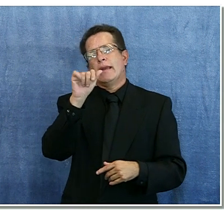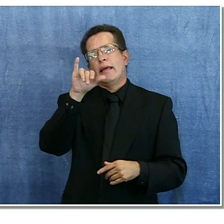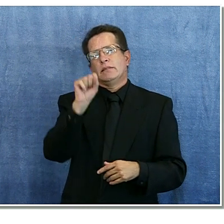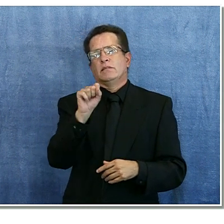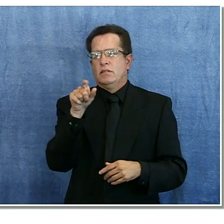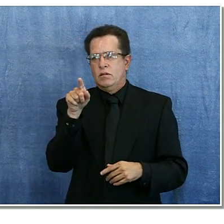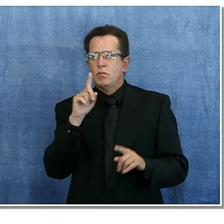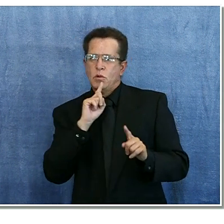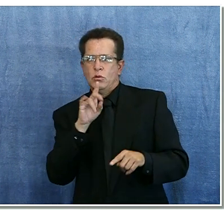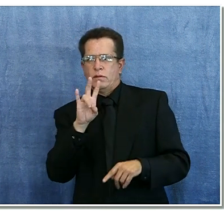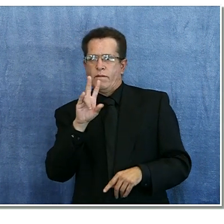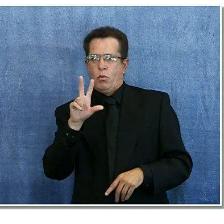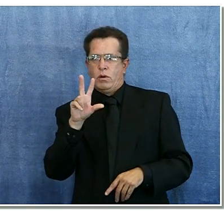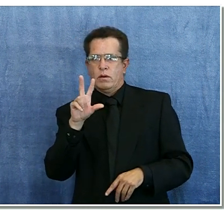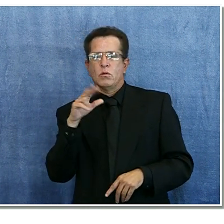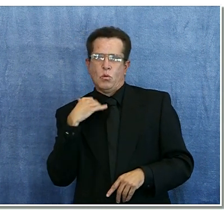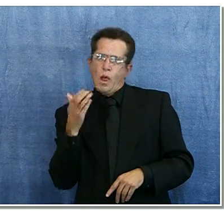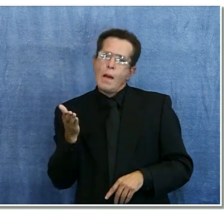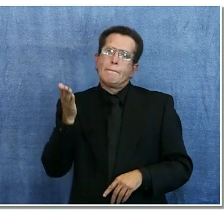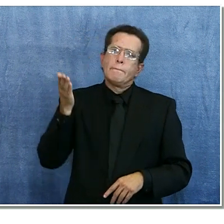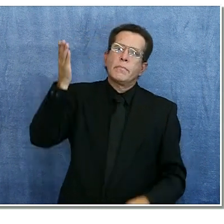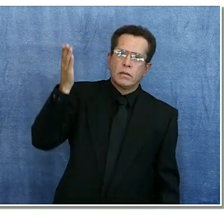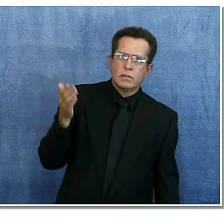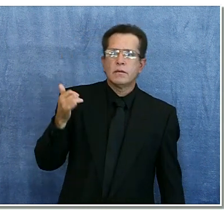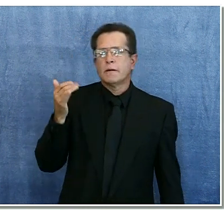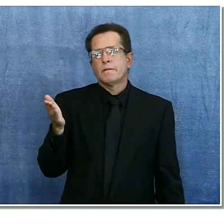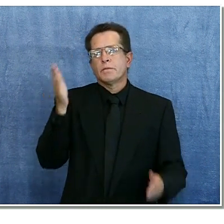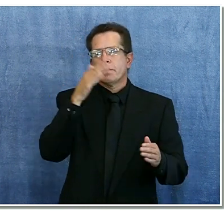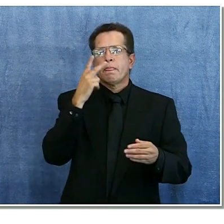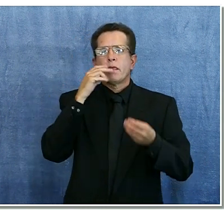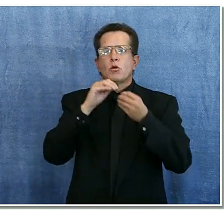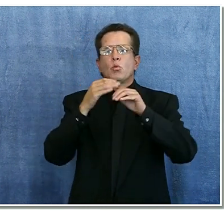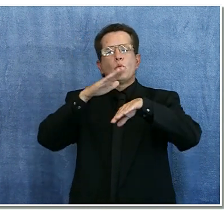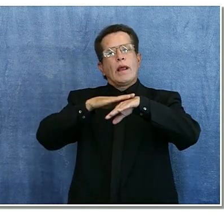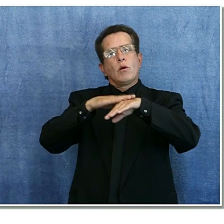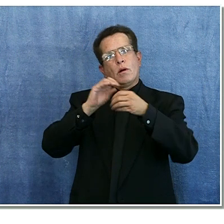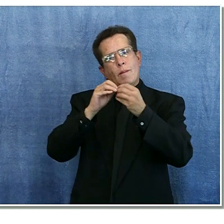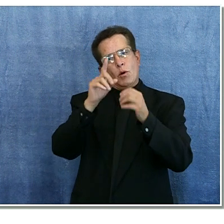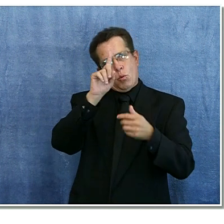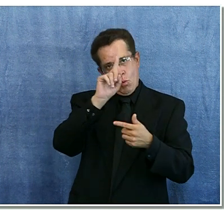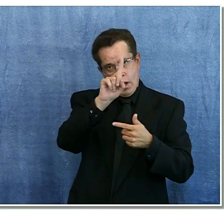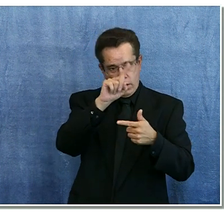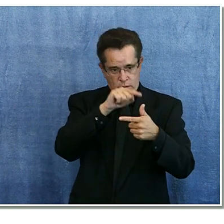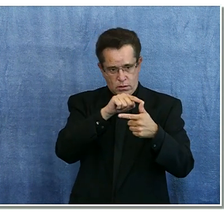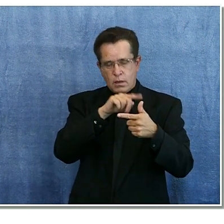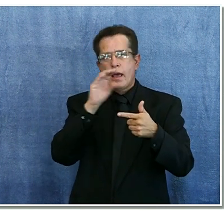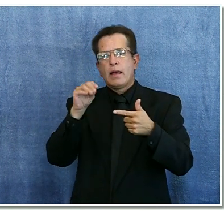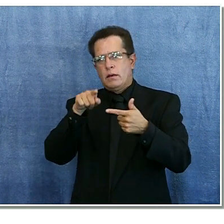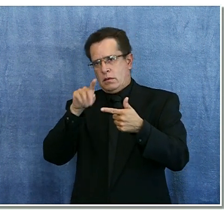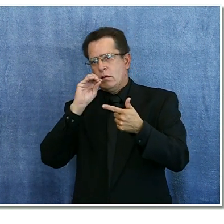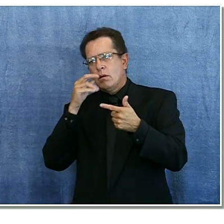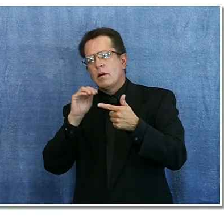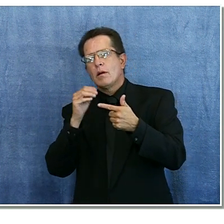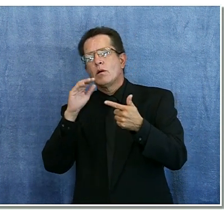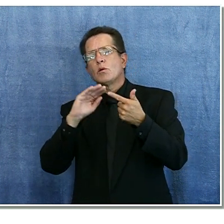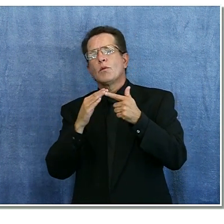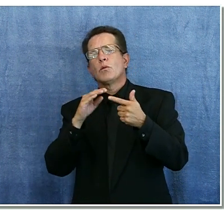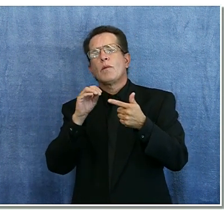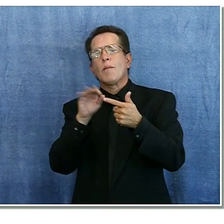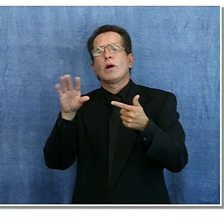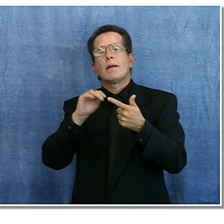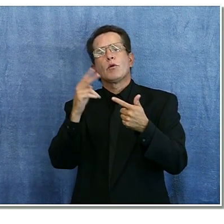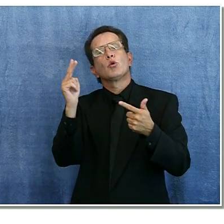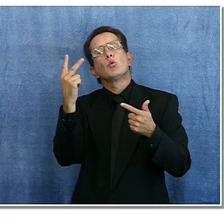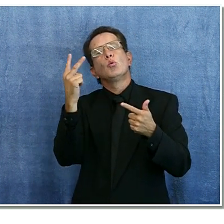Now, talking about triggers number 1, which is case rate, and triggers number 2, we will talk about